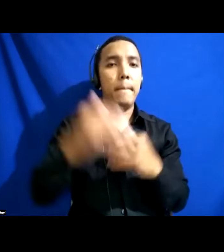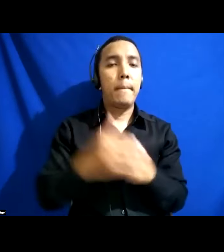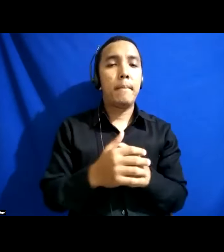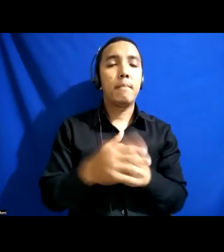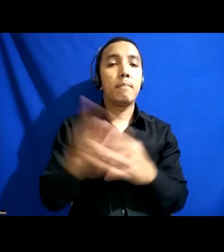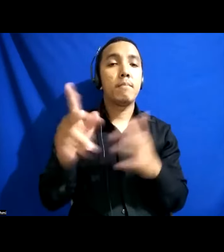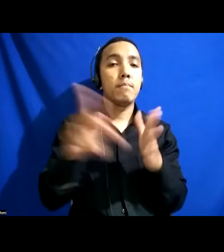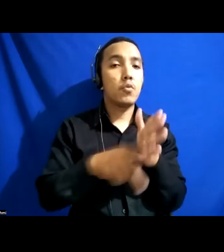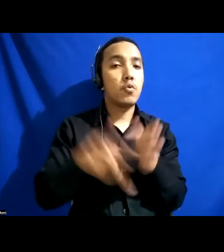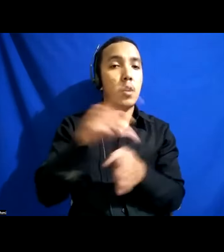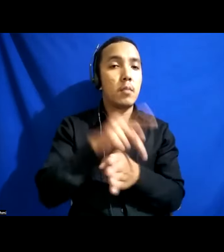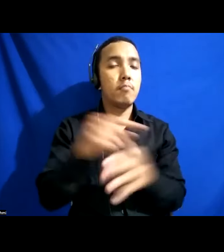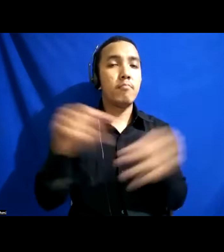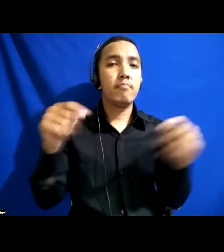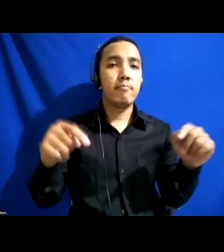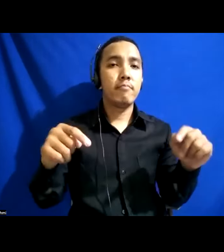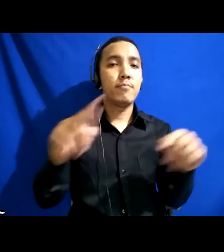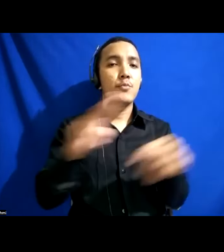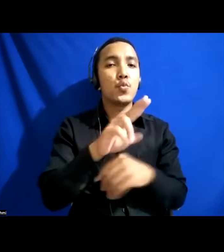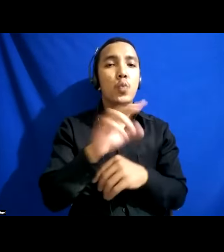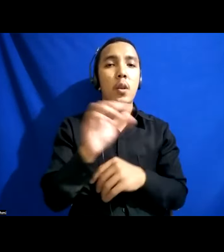Technology 2030 program